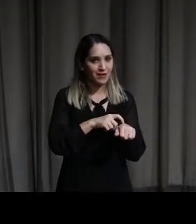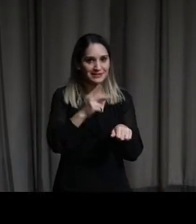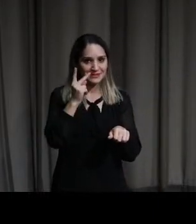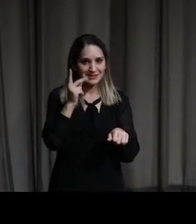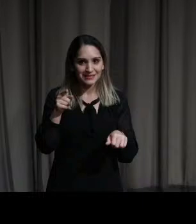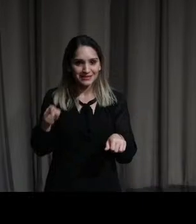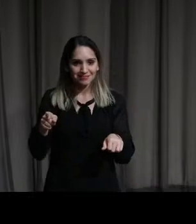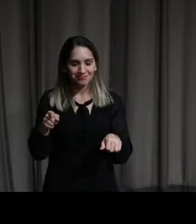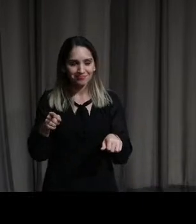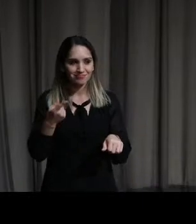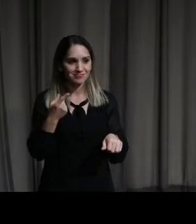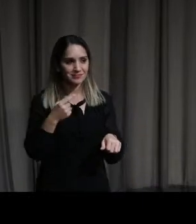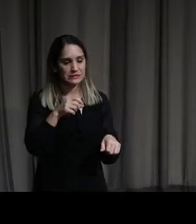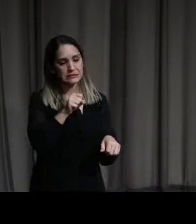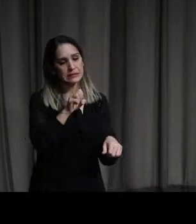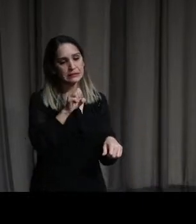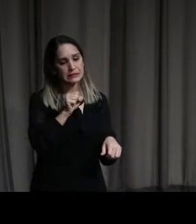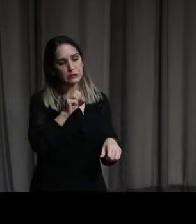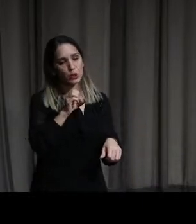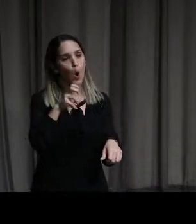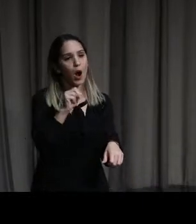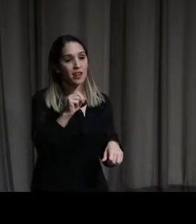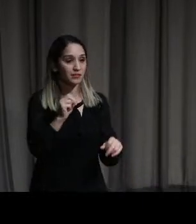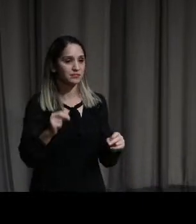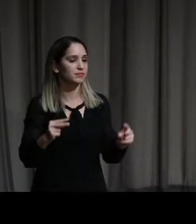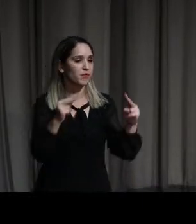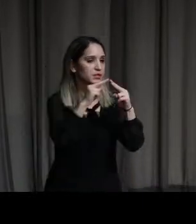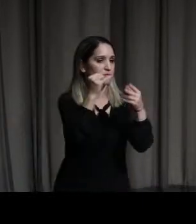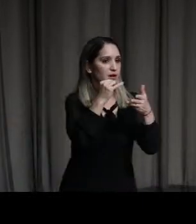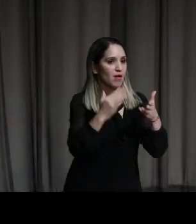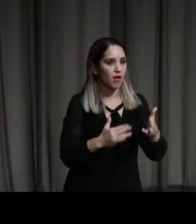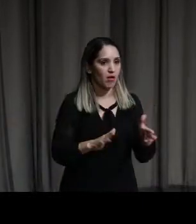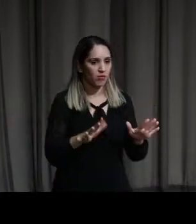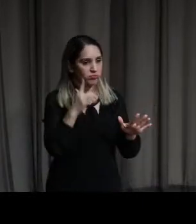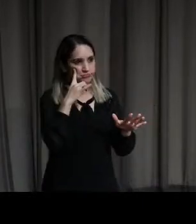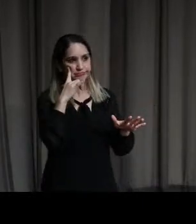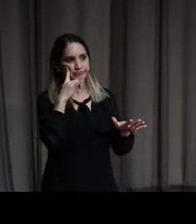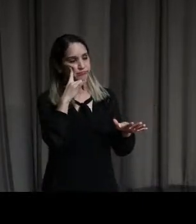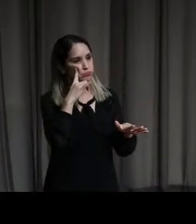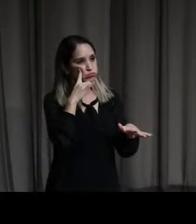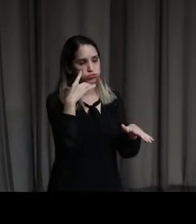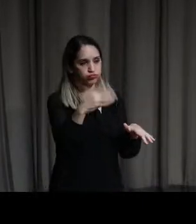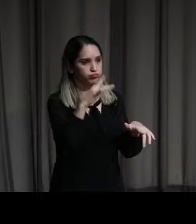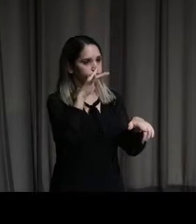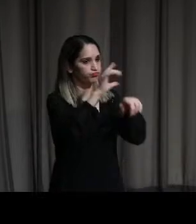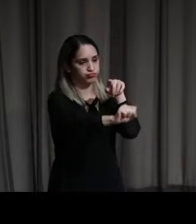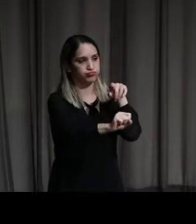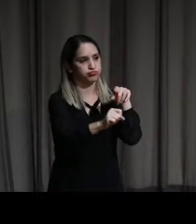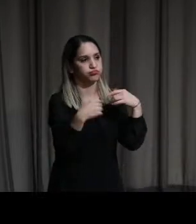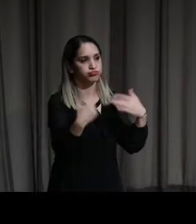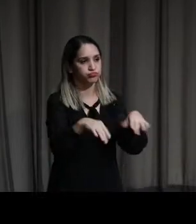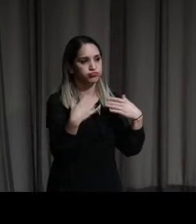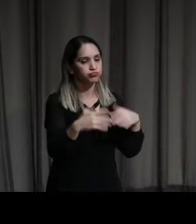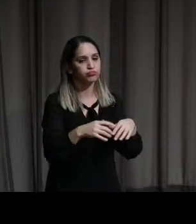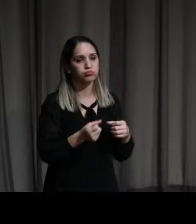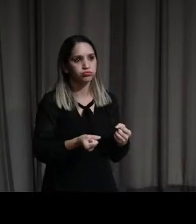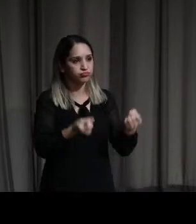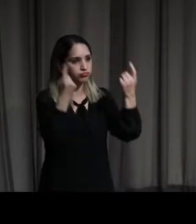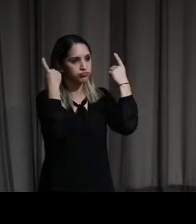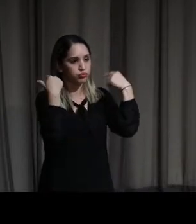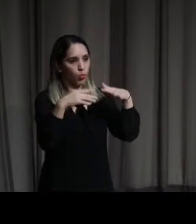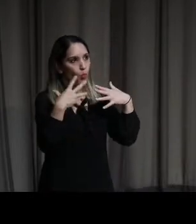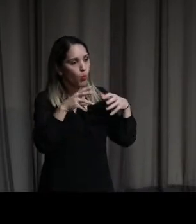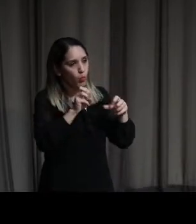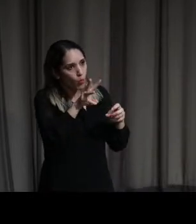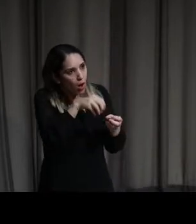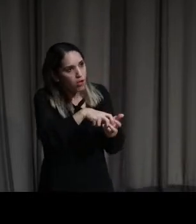Metropolitan Museum of Art, and he quotes that he was just blown away. And so that contact,